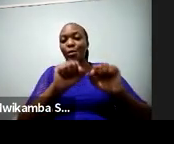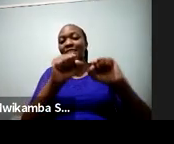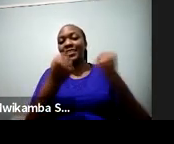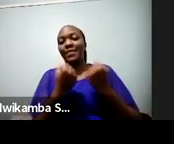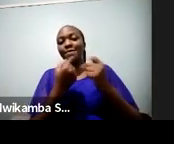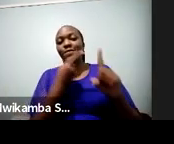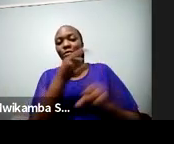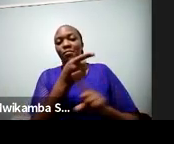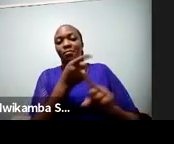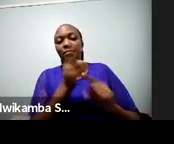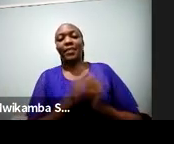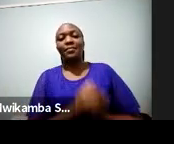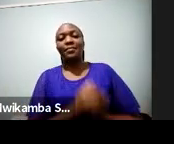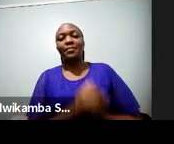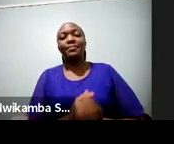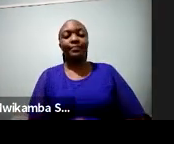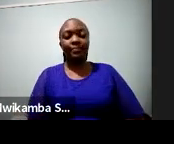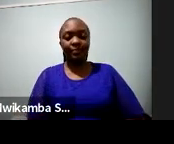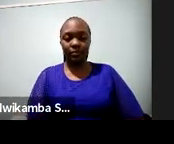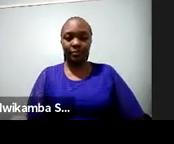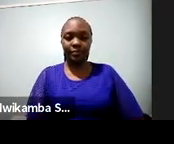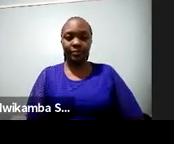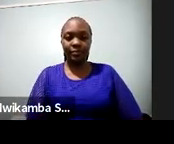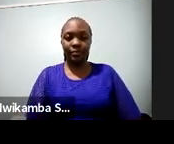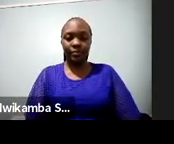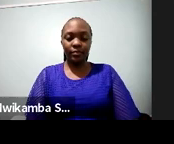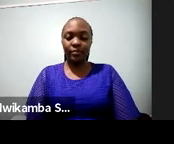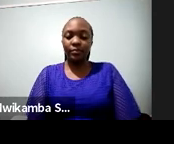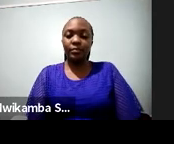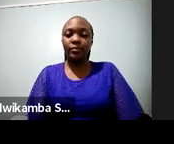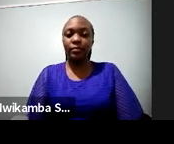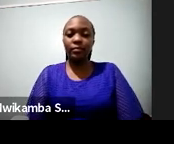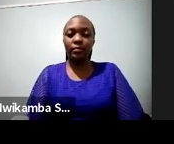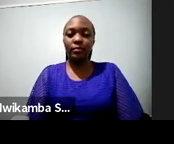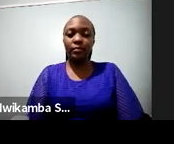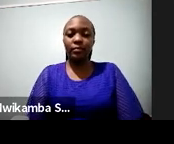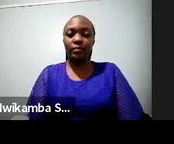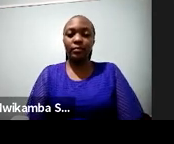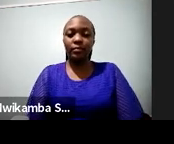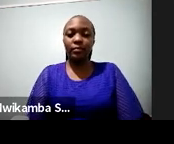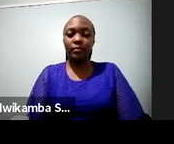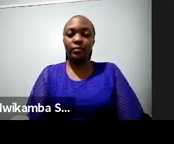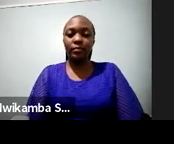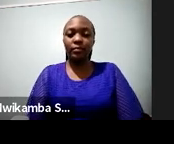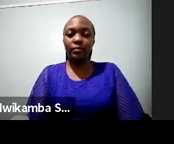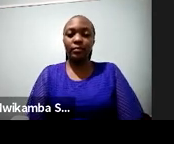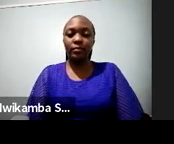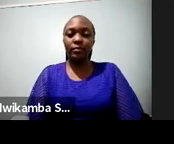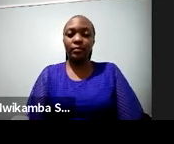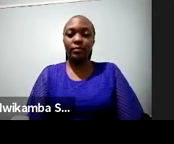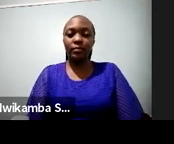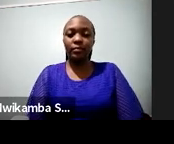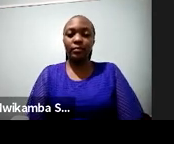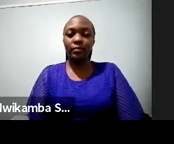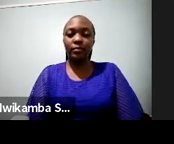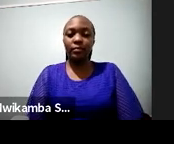So we consider these wants and not needs. Once it's a need, then you must have it. If you are sick, you have to